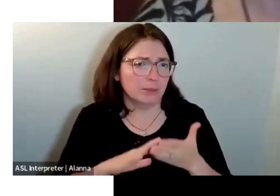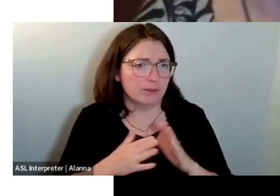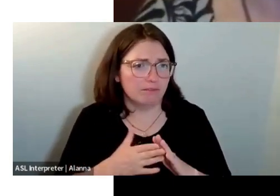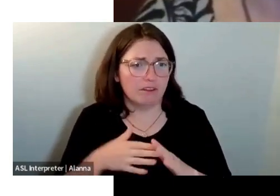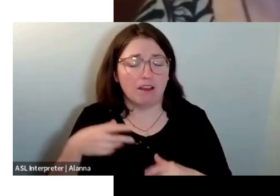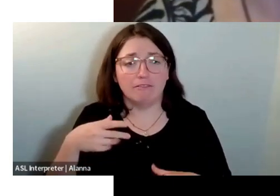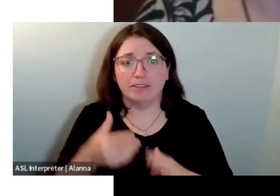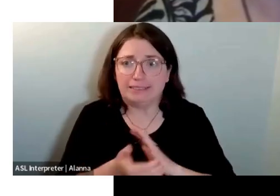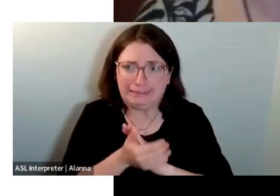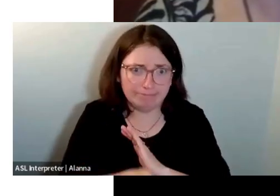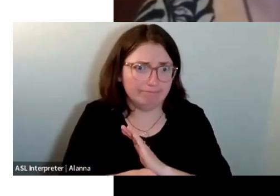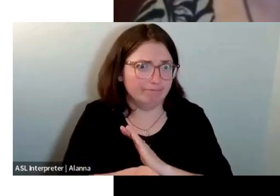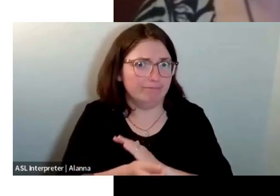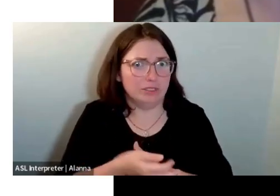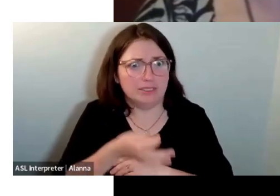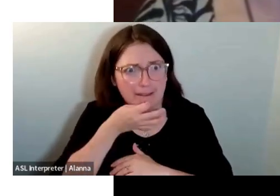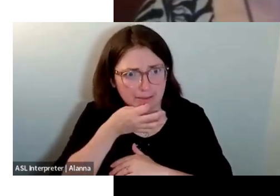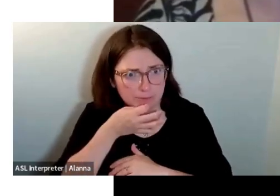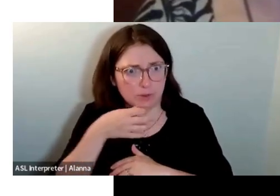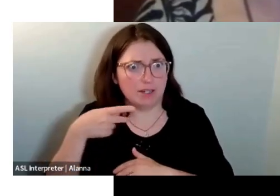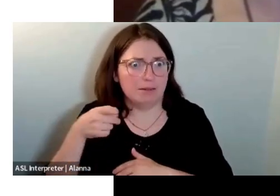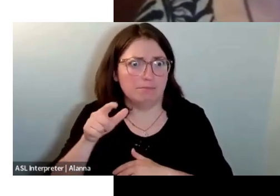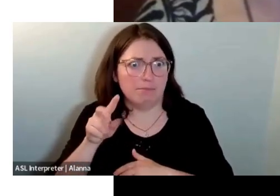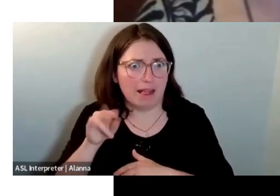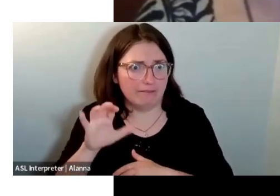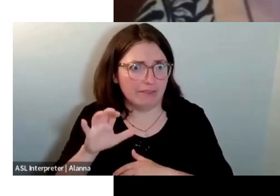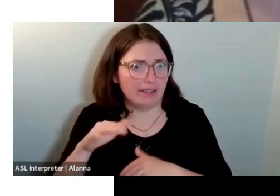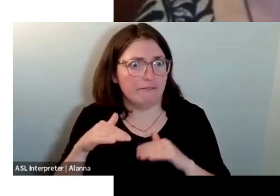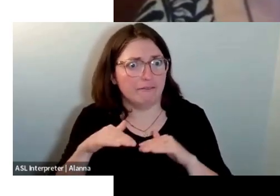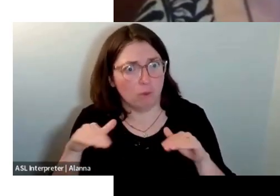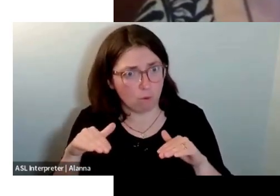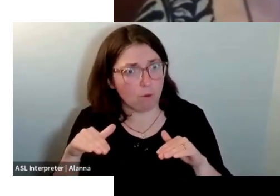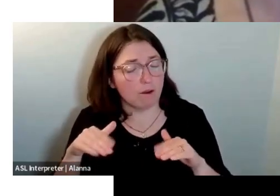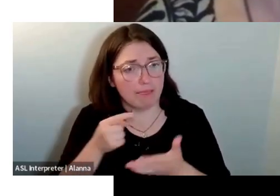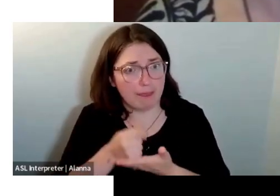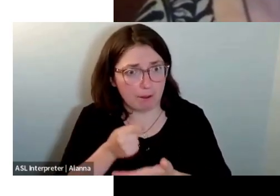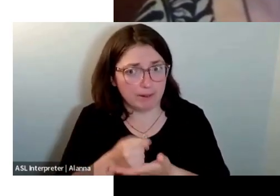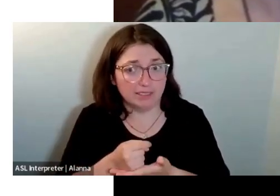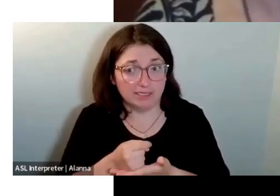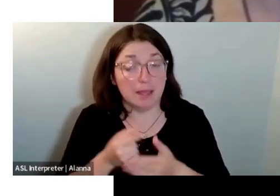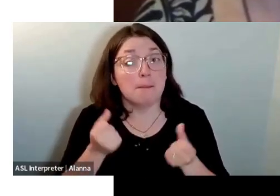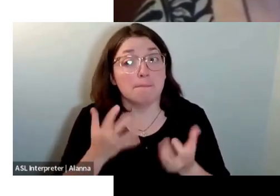skilled pelvic floor physical therapists. Many of them take insurance.